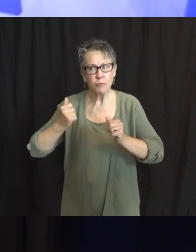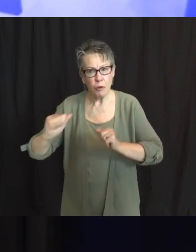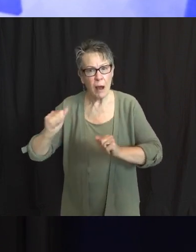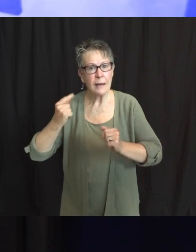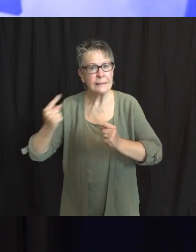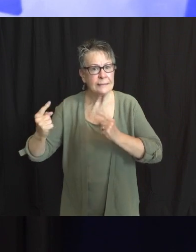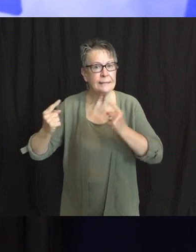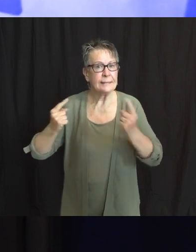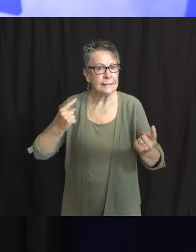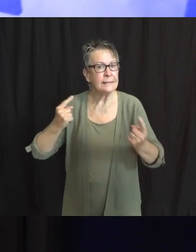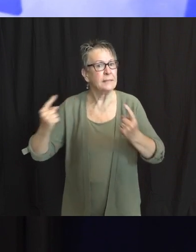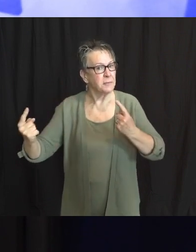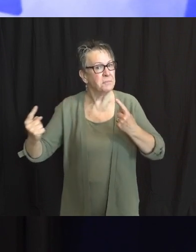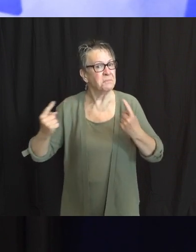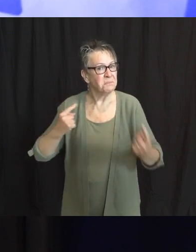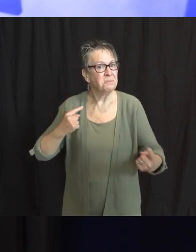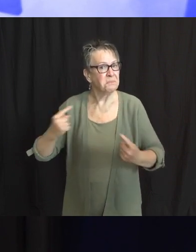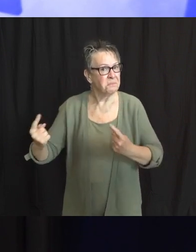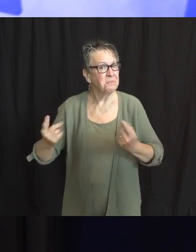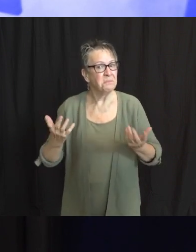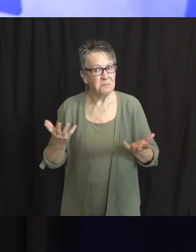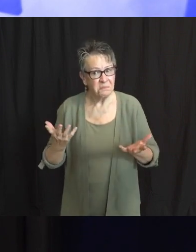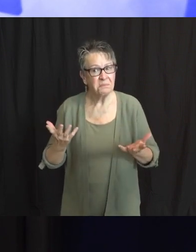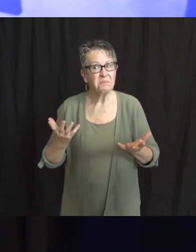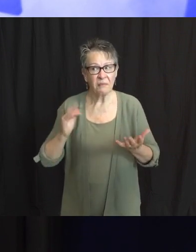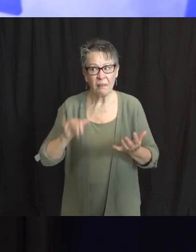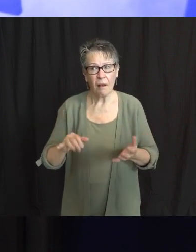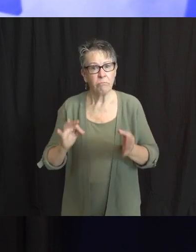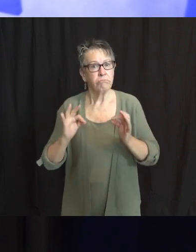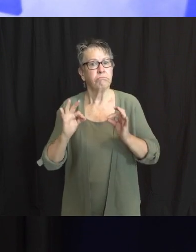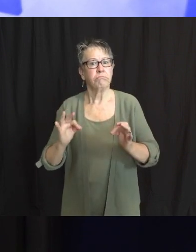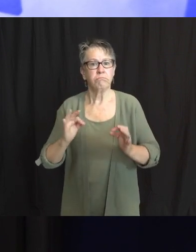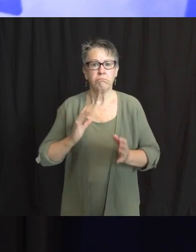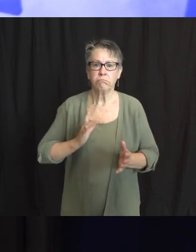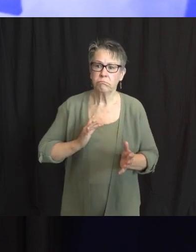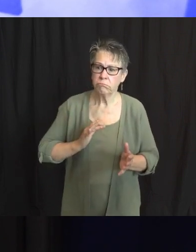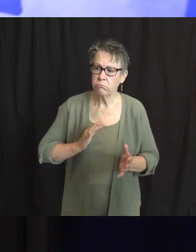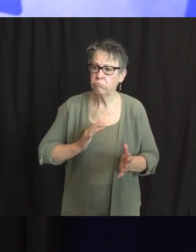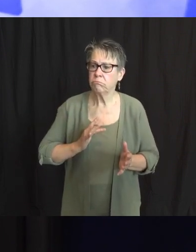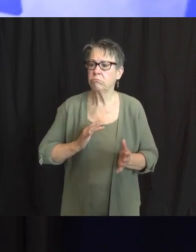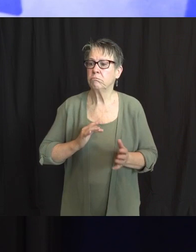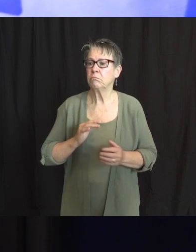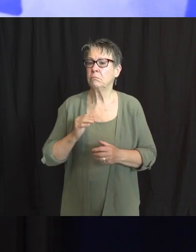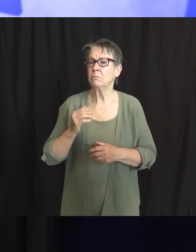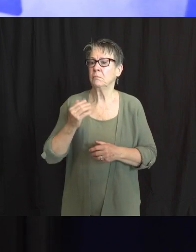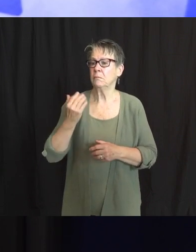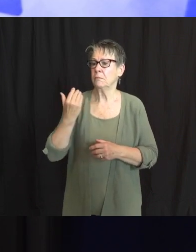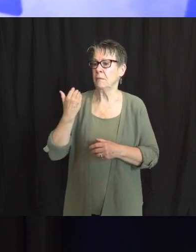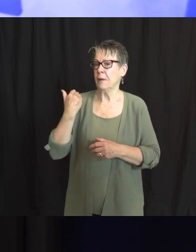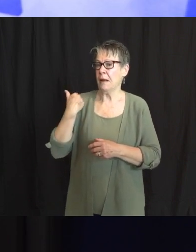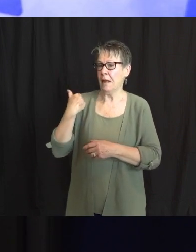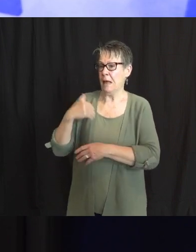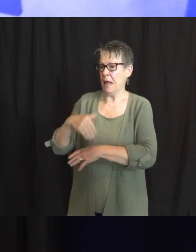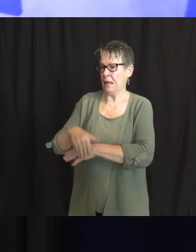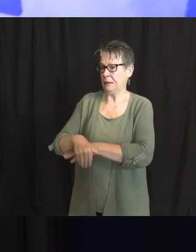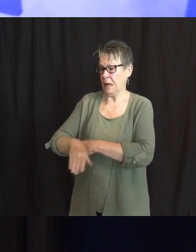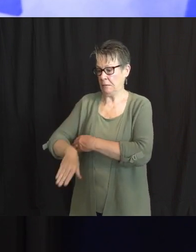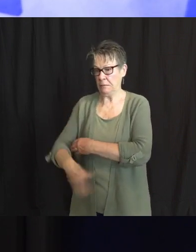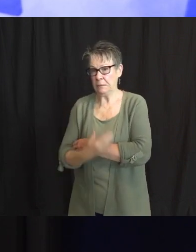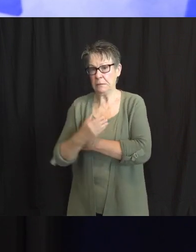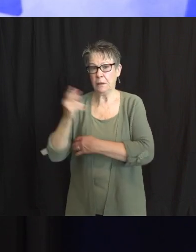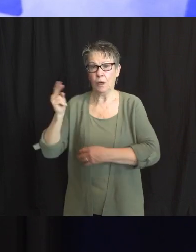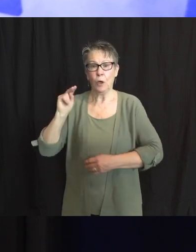use those words. As far as overnight, Newark issued 4 EO violations, as well as closed